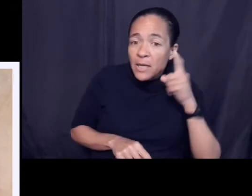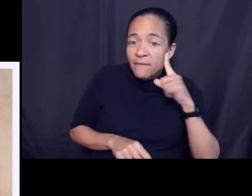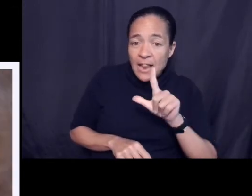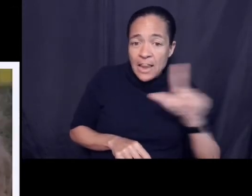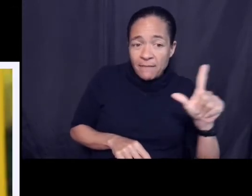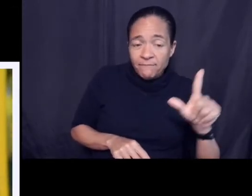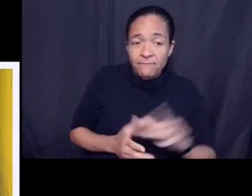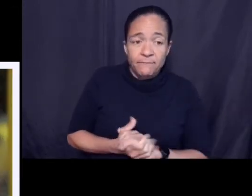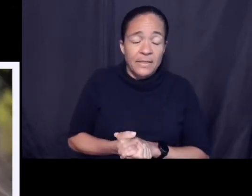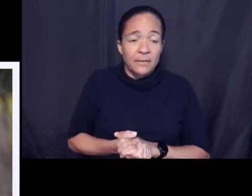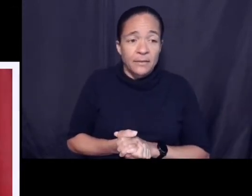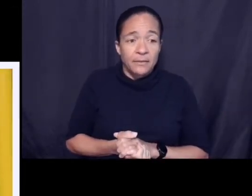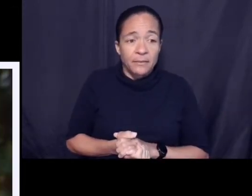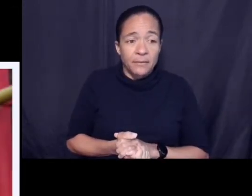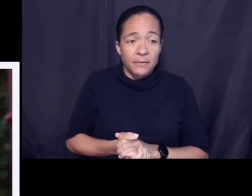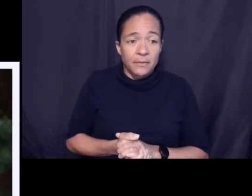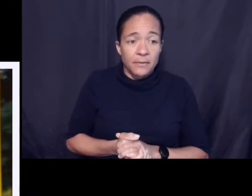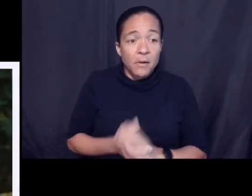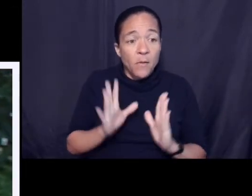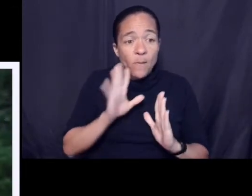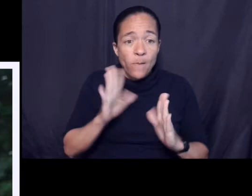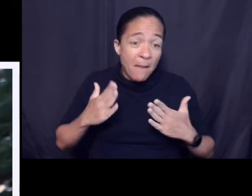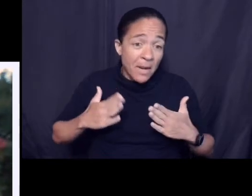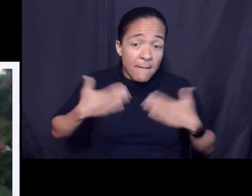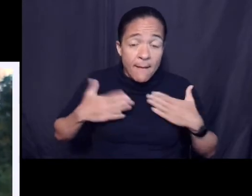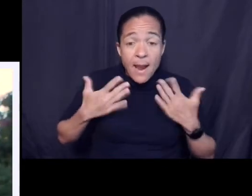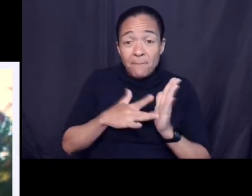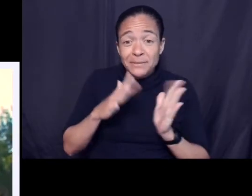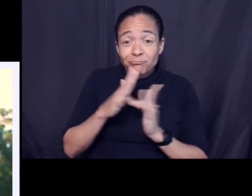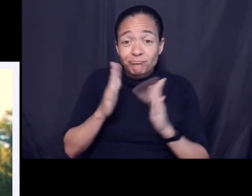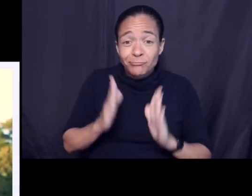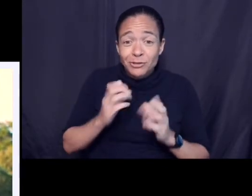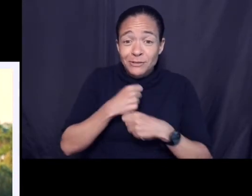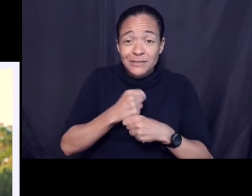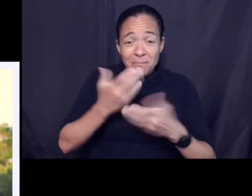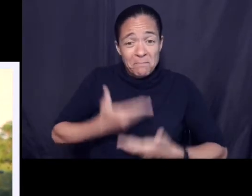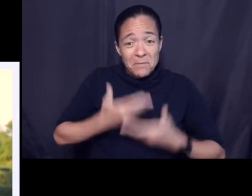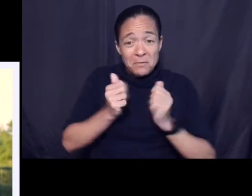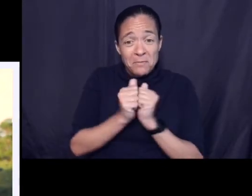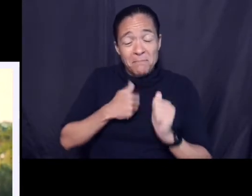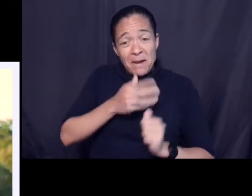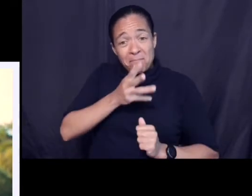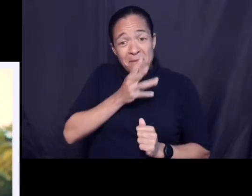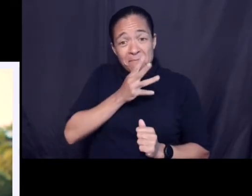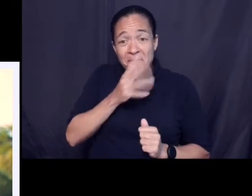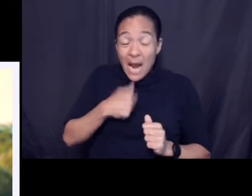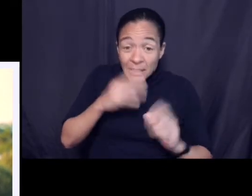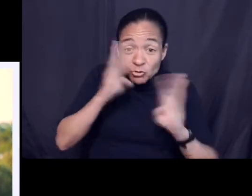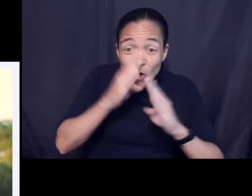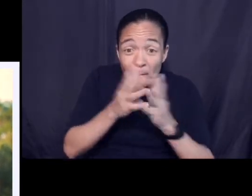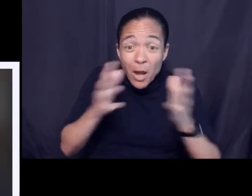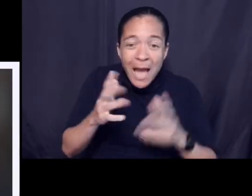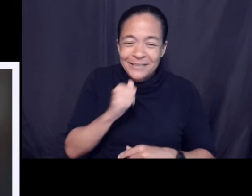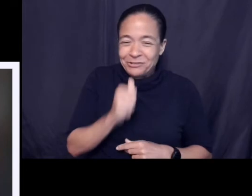side. I'm pretty happy that Jesus made me up with my mom because I don't get in trouble a